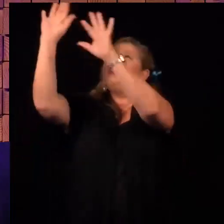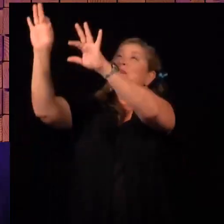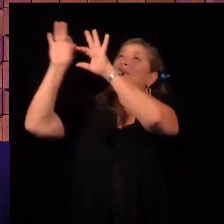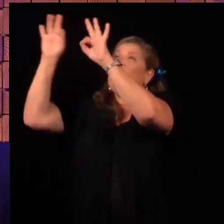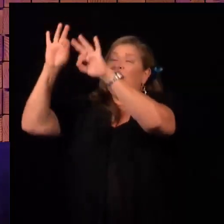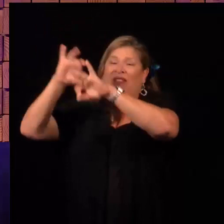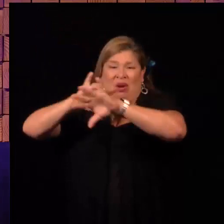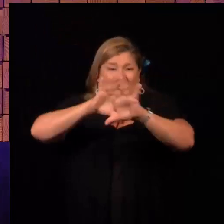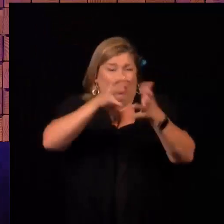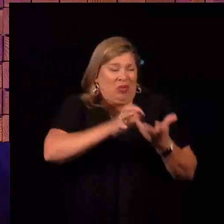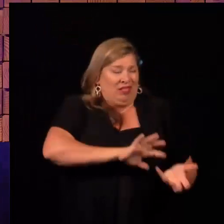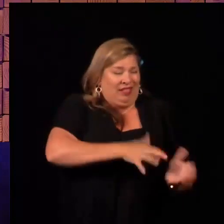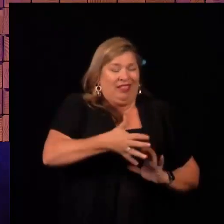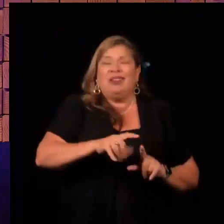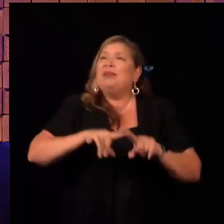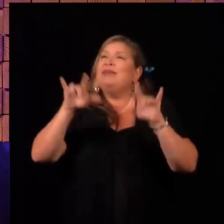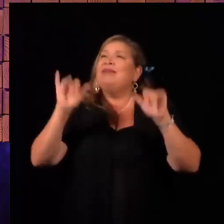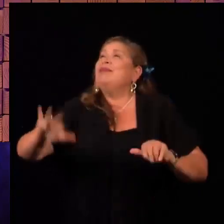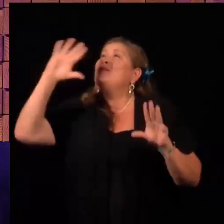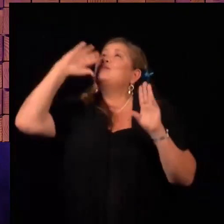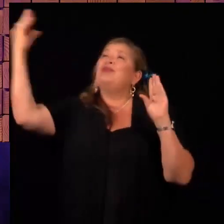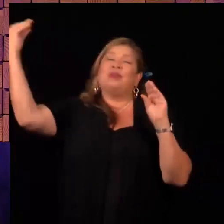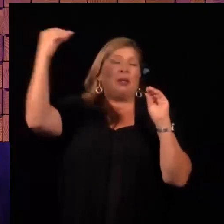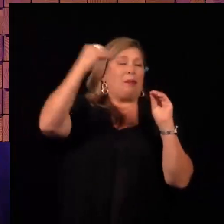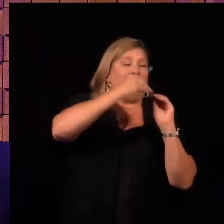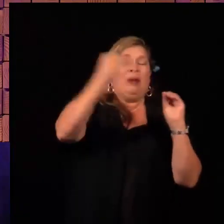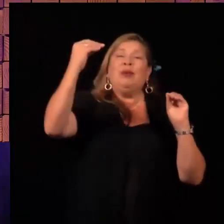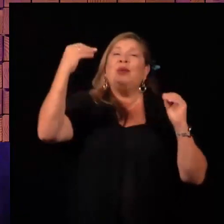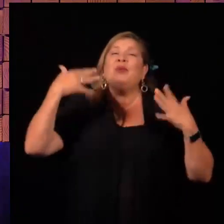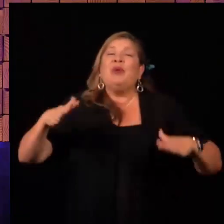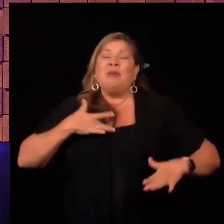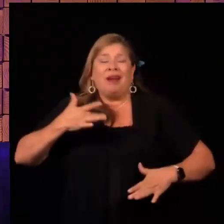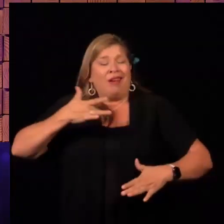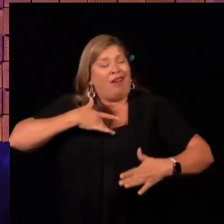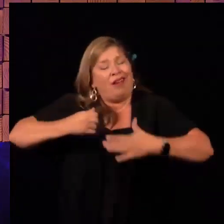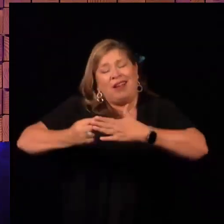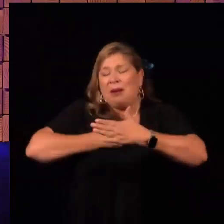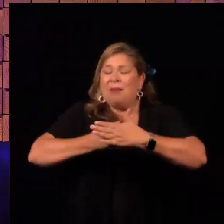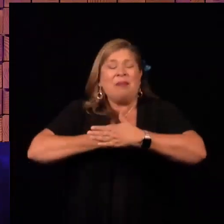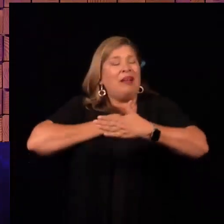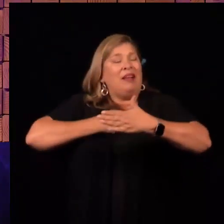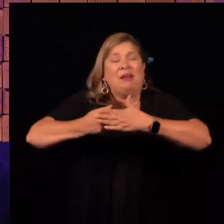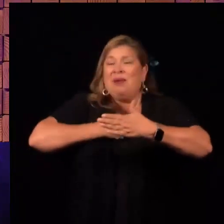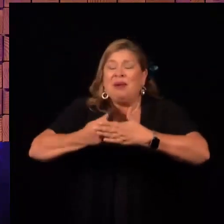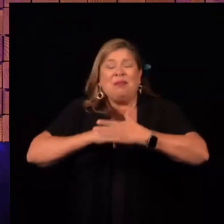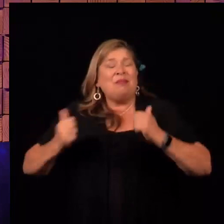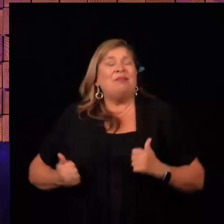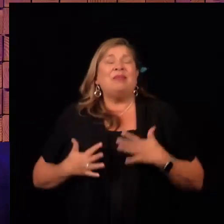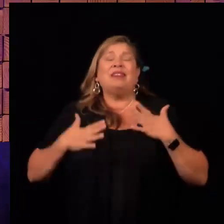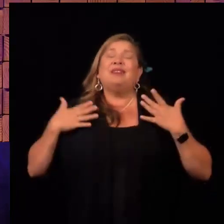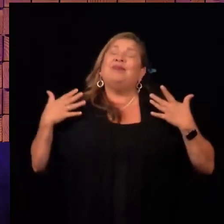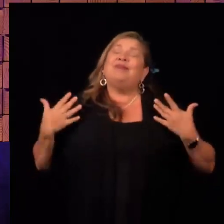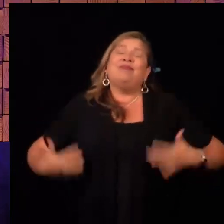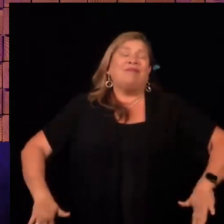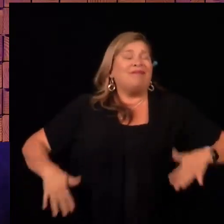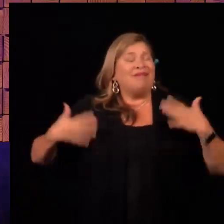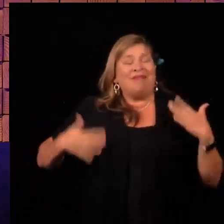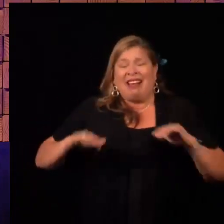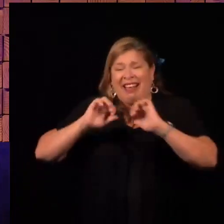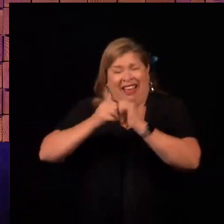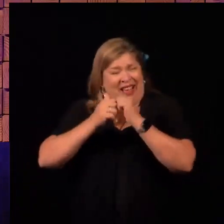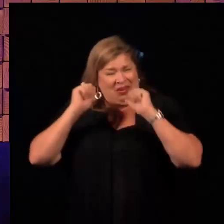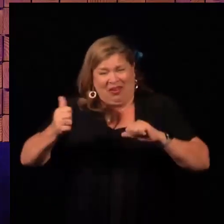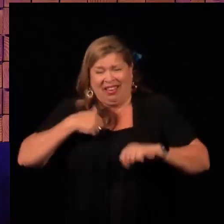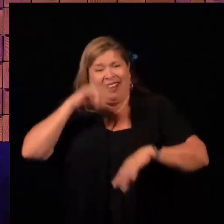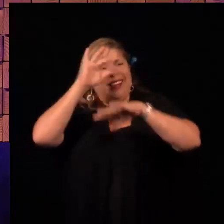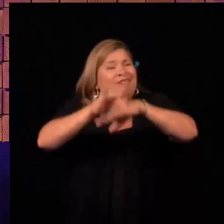meets earth like an unforeseen kiss, and my heart turns violently inside of my chest.